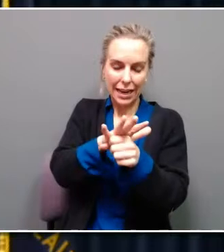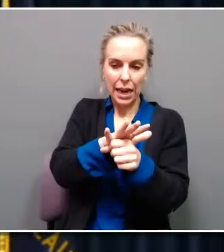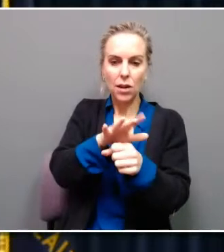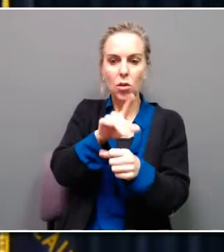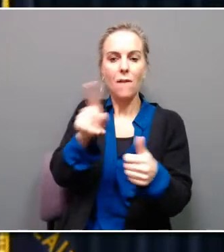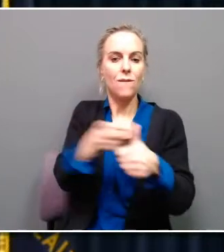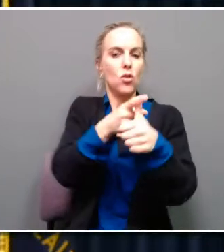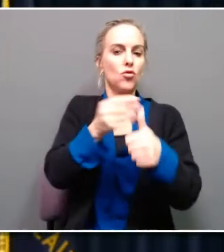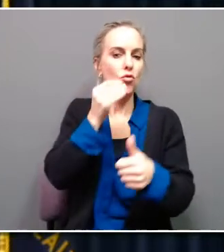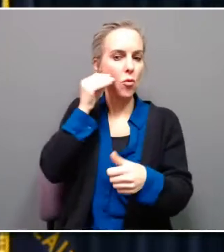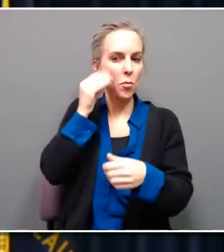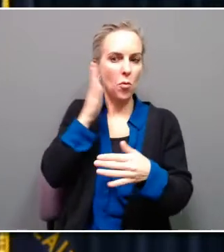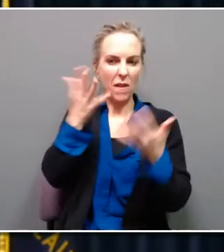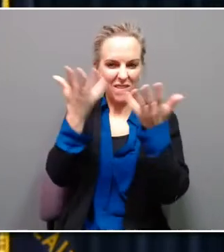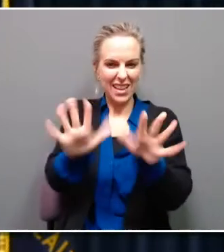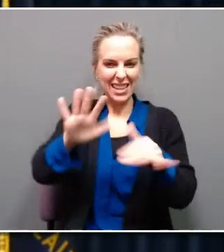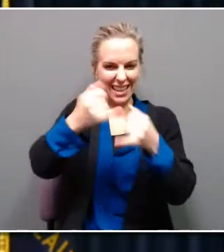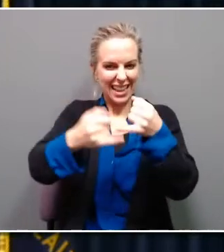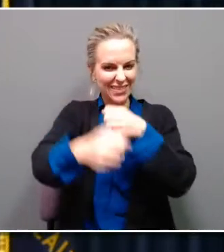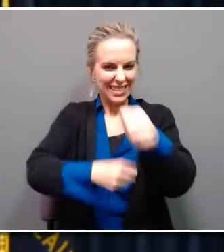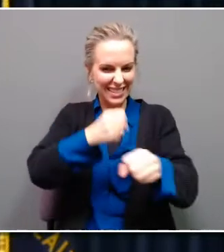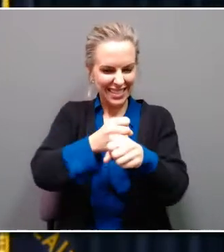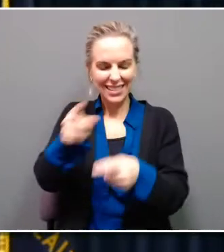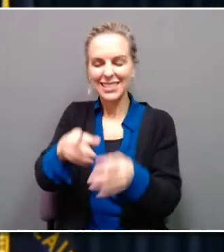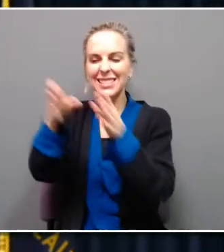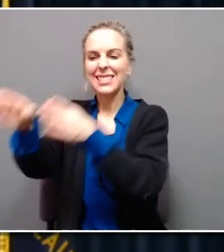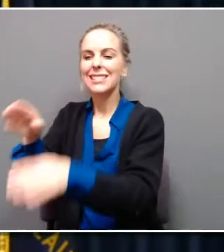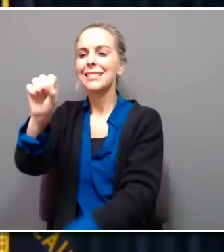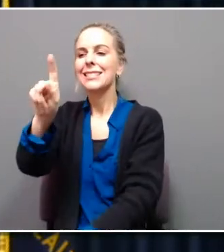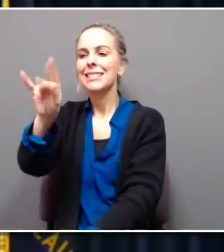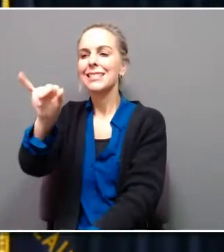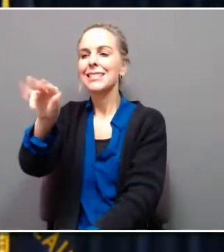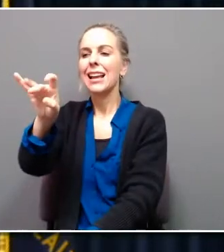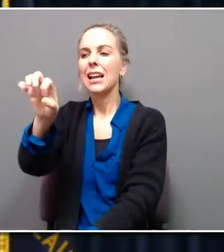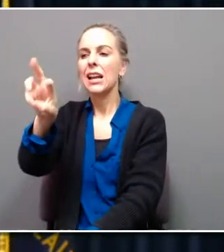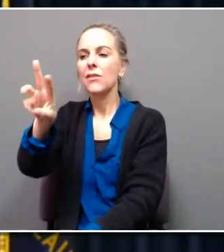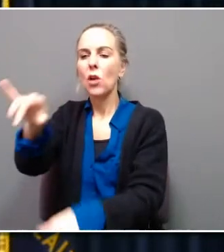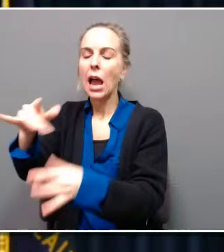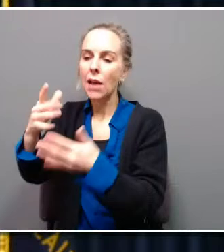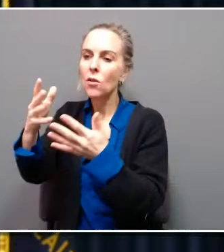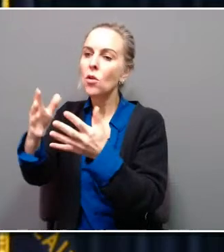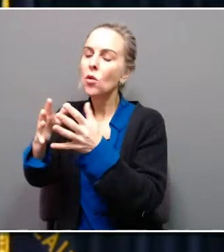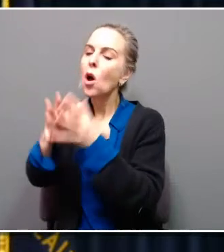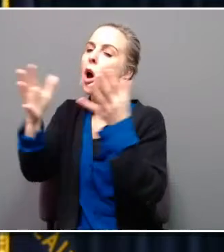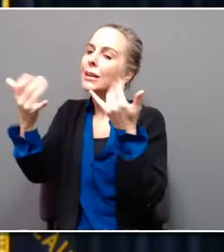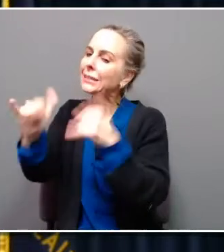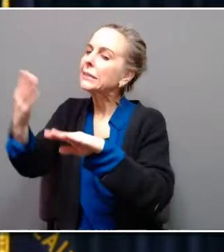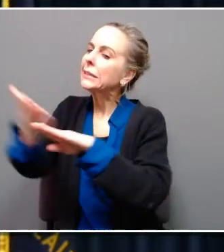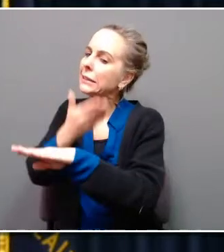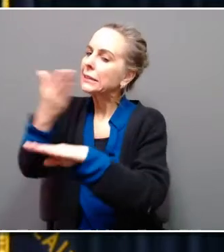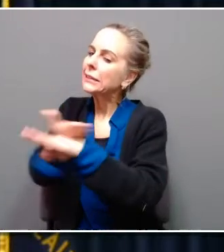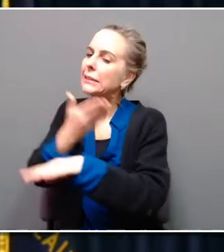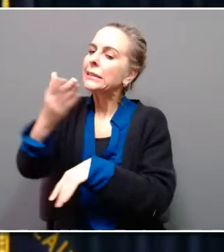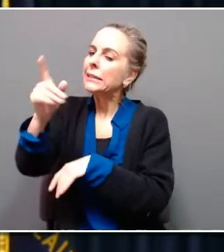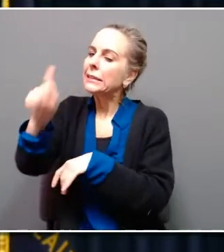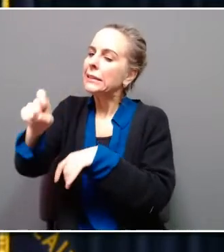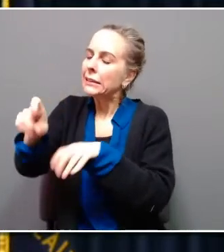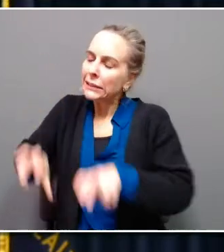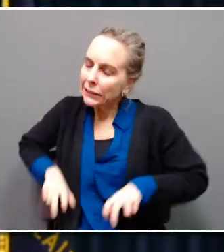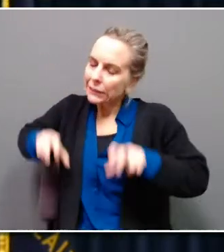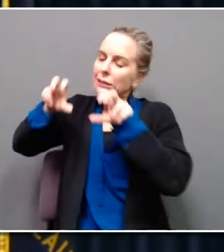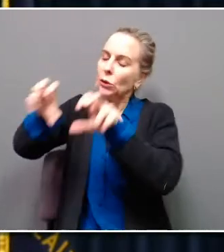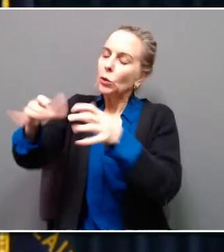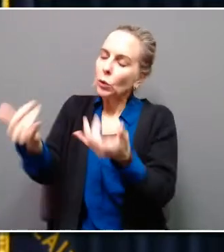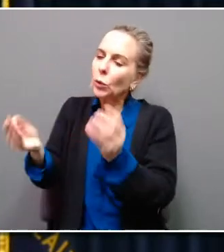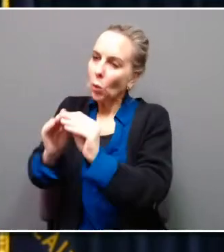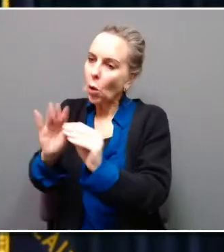year, as well as Skyview, that has some significant infrastructure work that's going into it. But boy, once there,